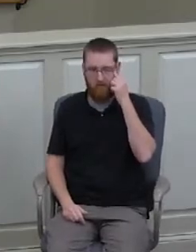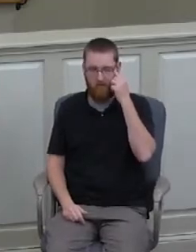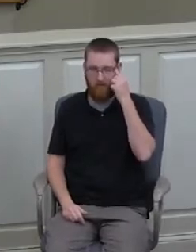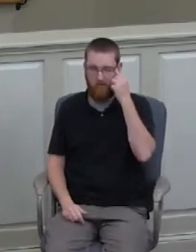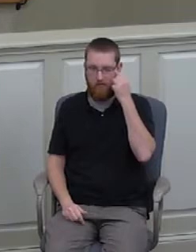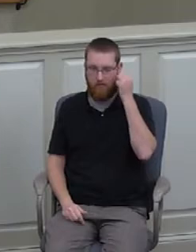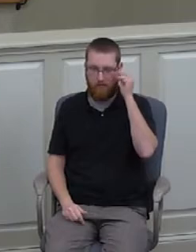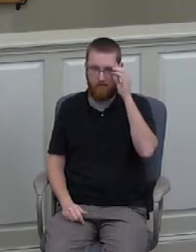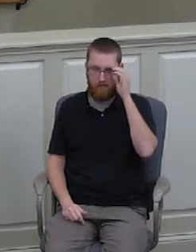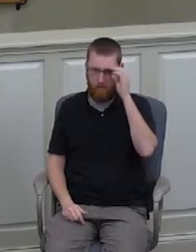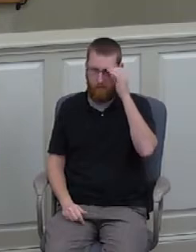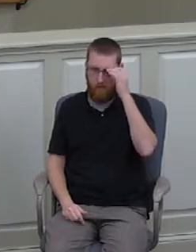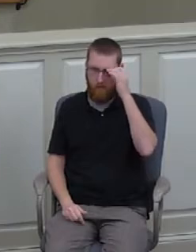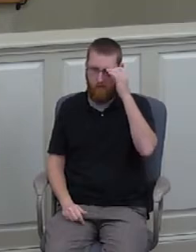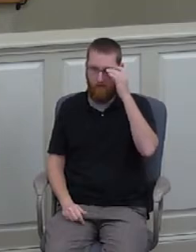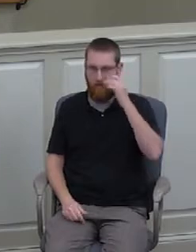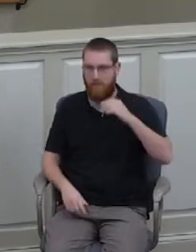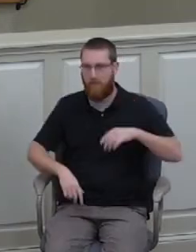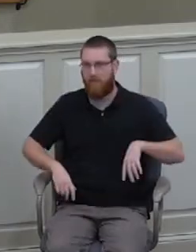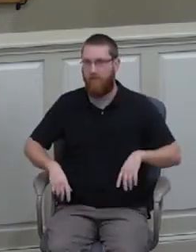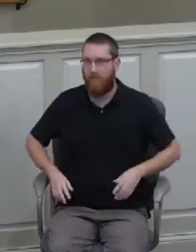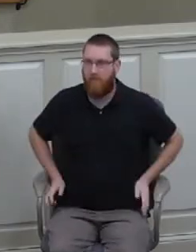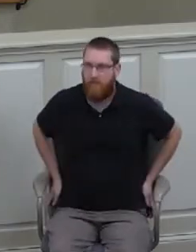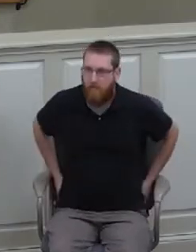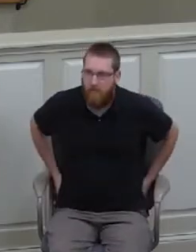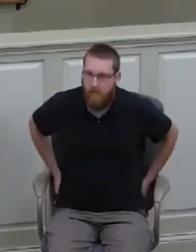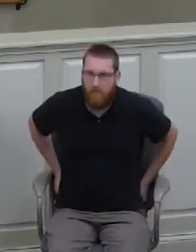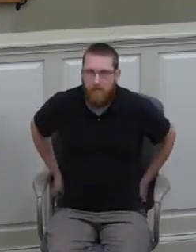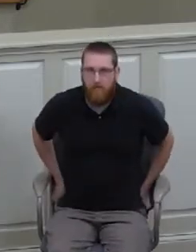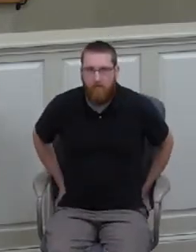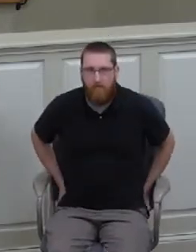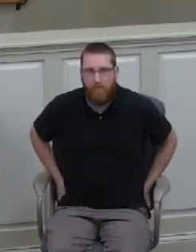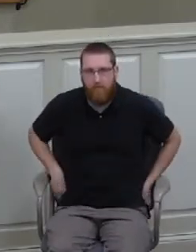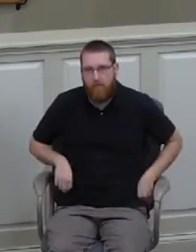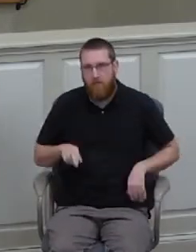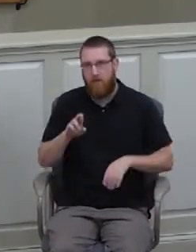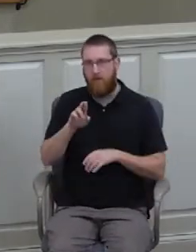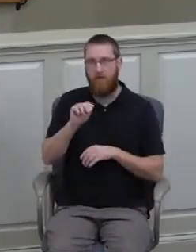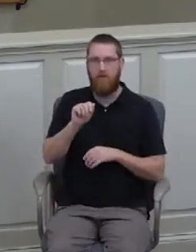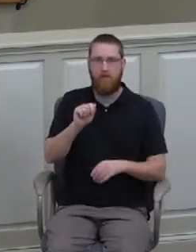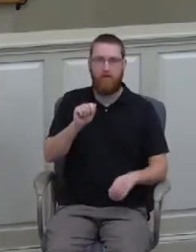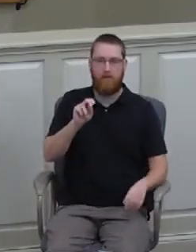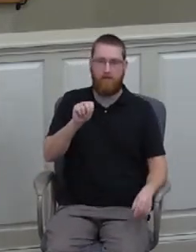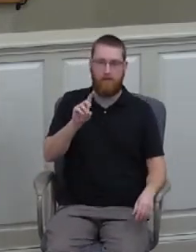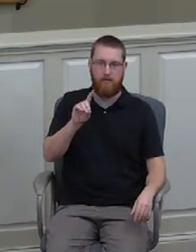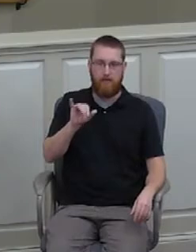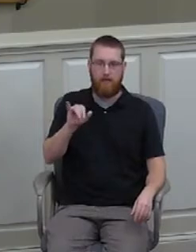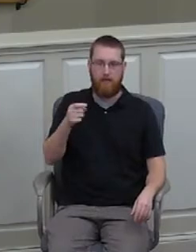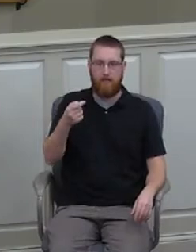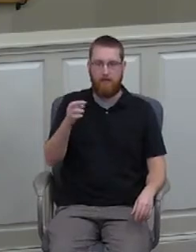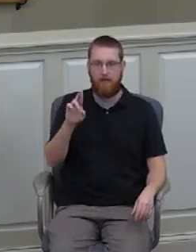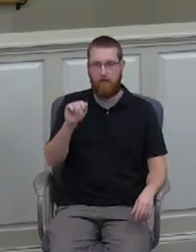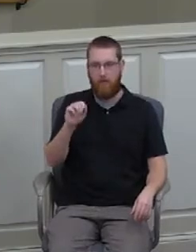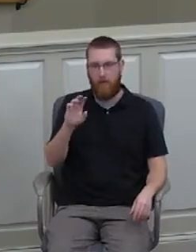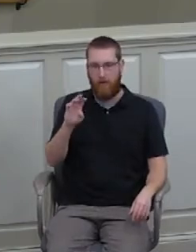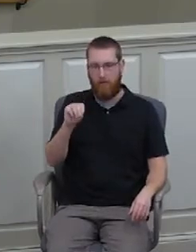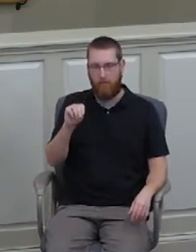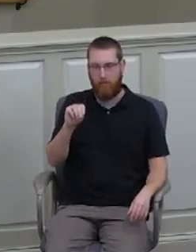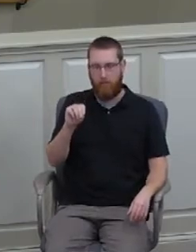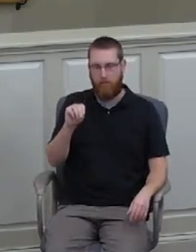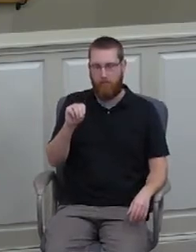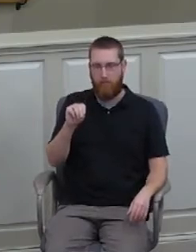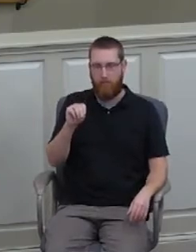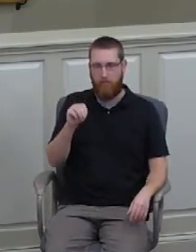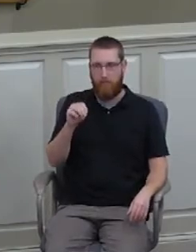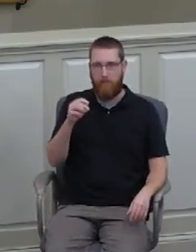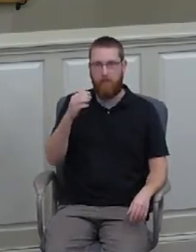Don't worry, I got one. My name is Randy Gipp Graham, and I want to thank you for allowing the public to have this time. Now, we're told it's